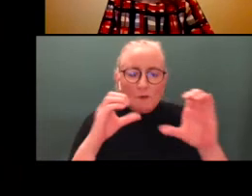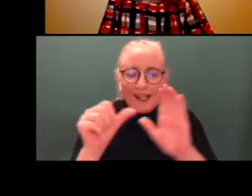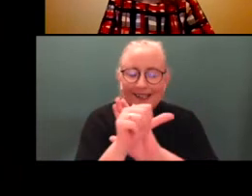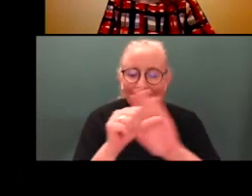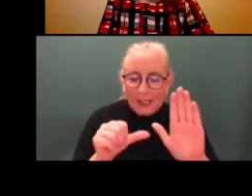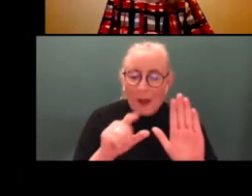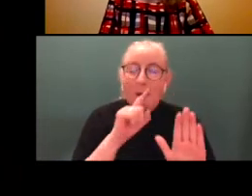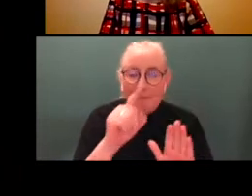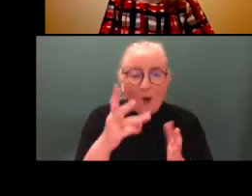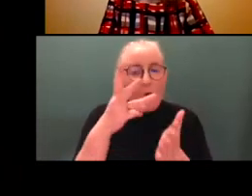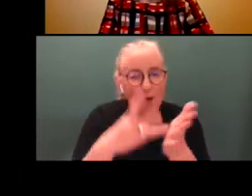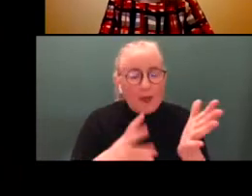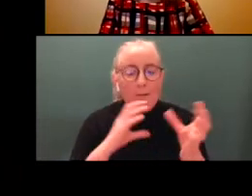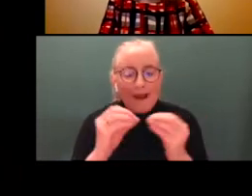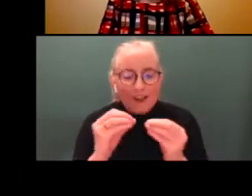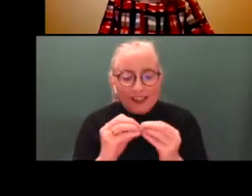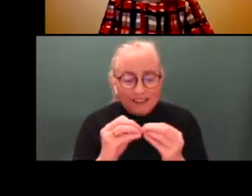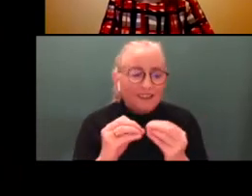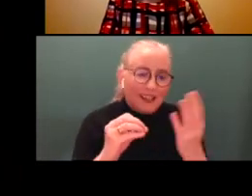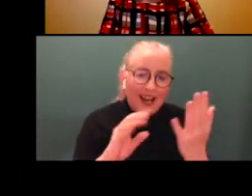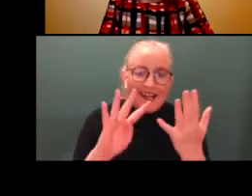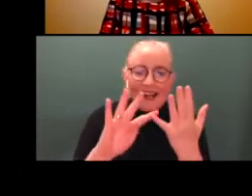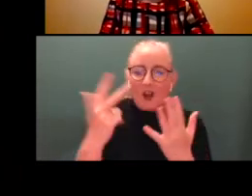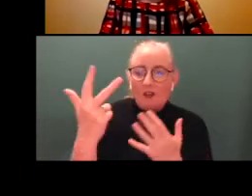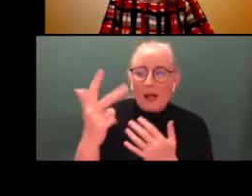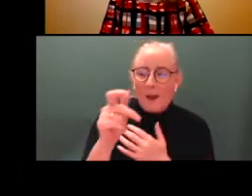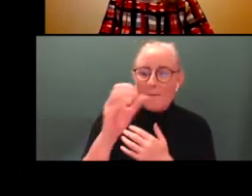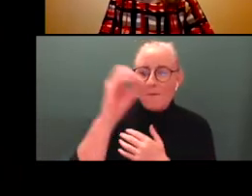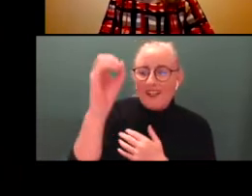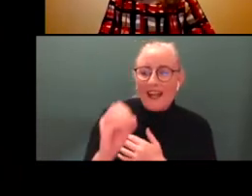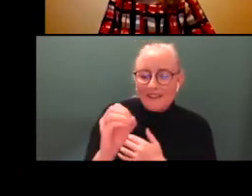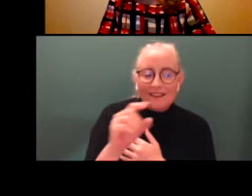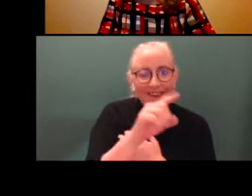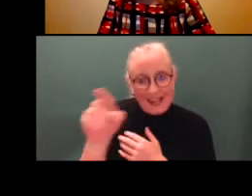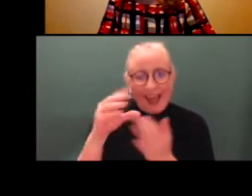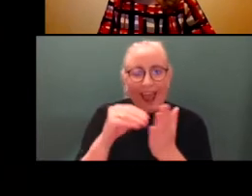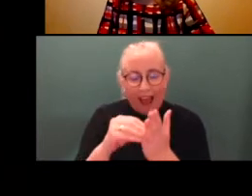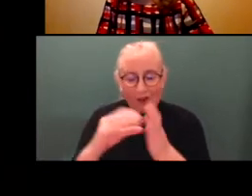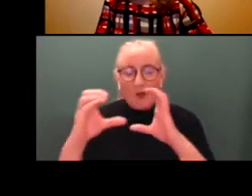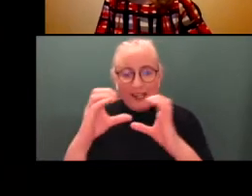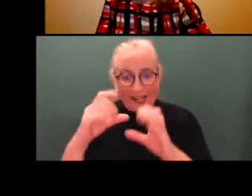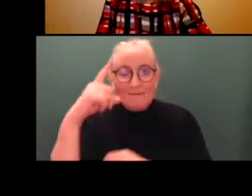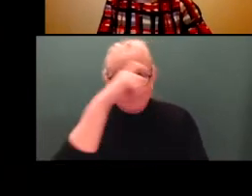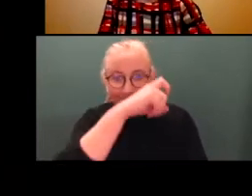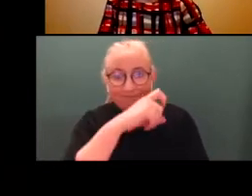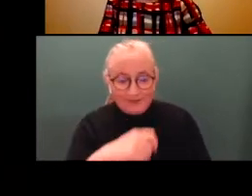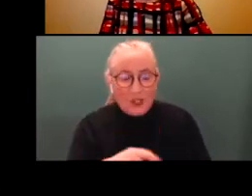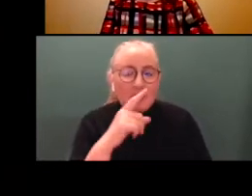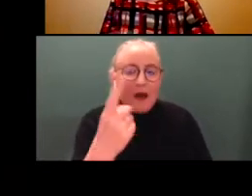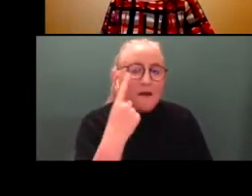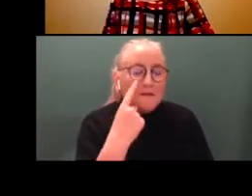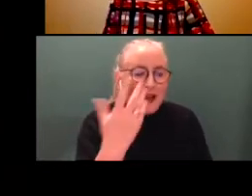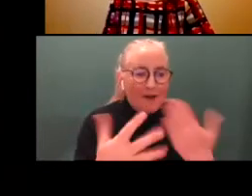it's worth noting that 93% of participants in phase one had communication difficulties. So let's see how they're getting